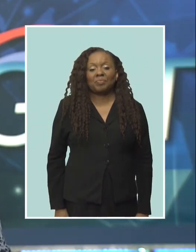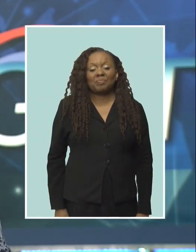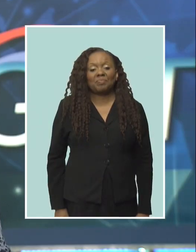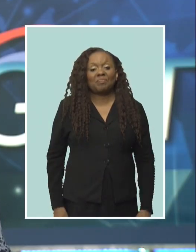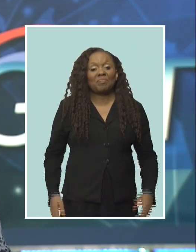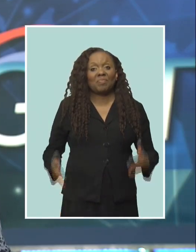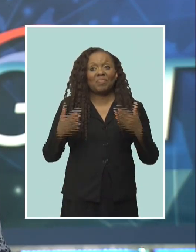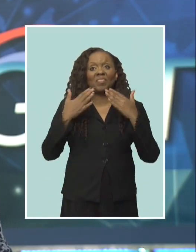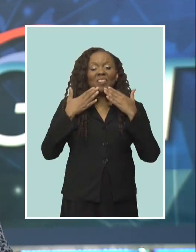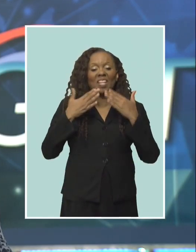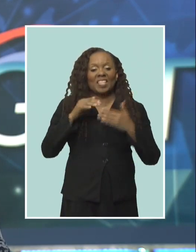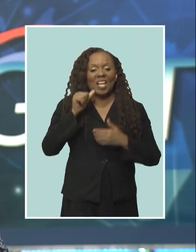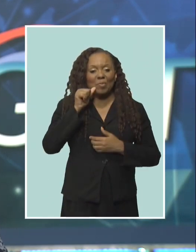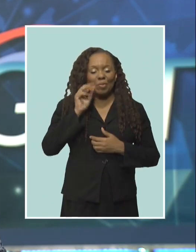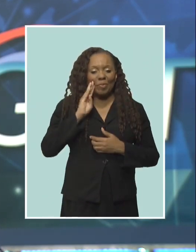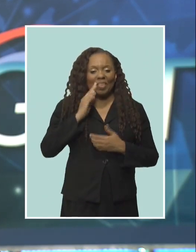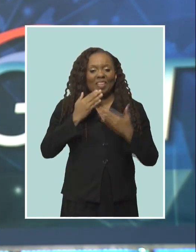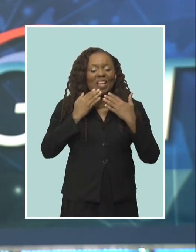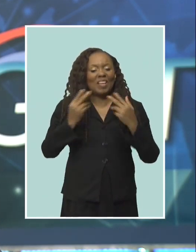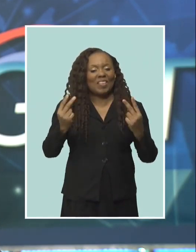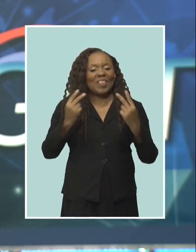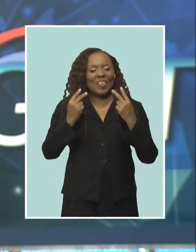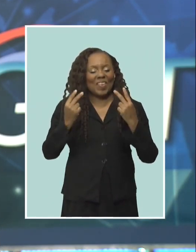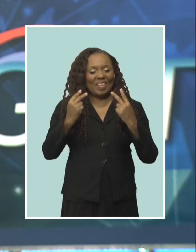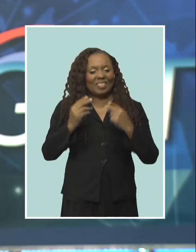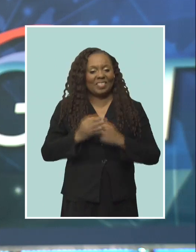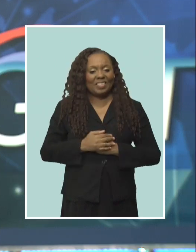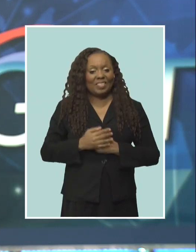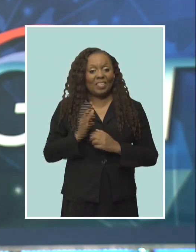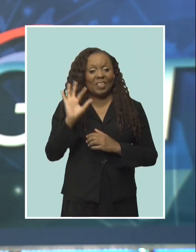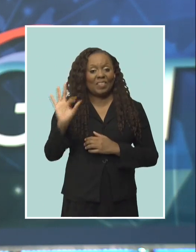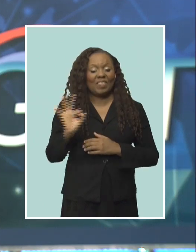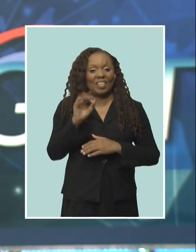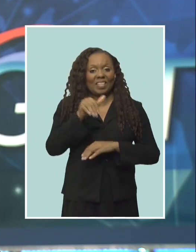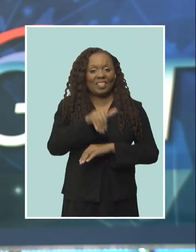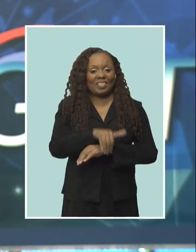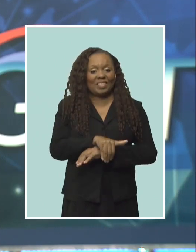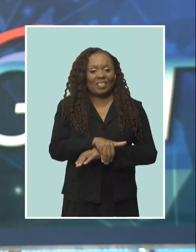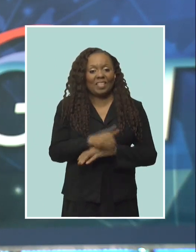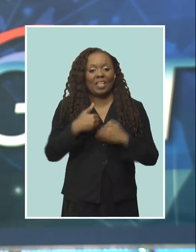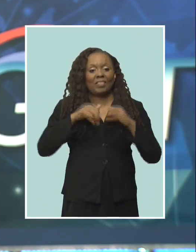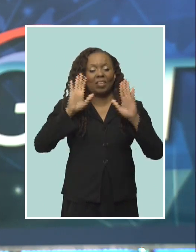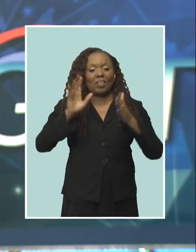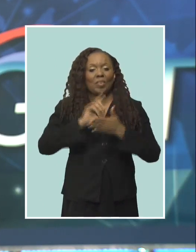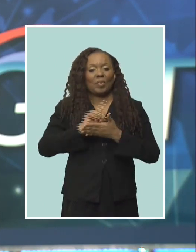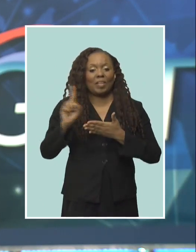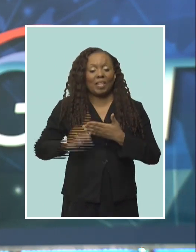Hey, thanks, Anne-Marie, and thanks to you for spending your time with us on this Friday evening. Have a